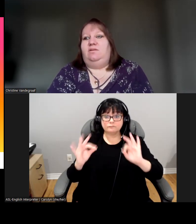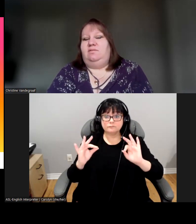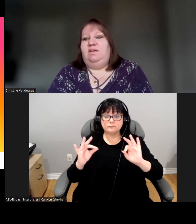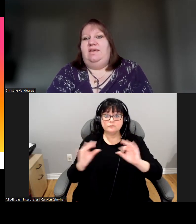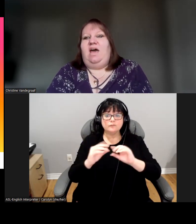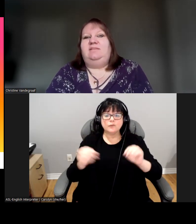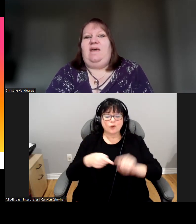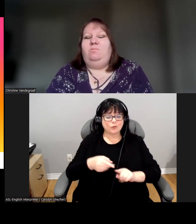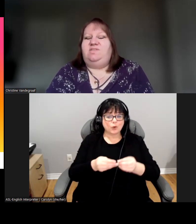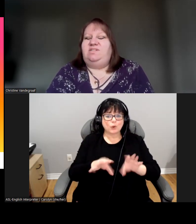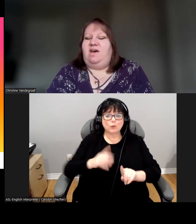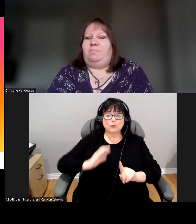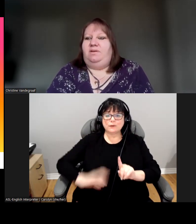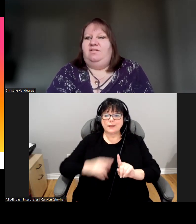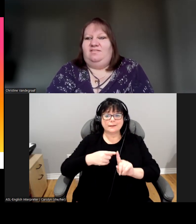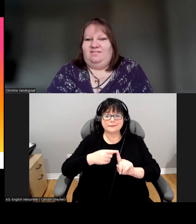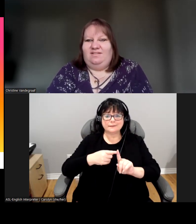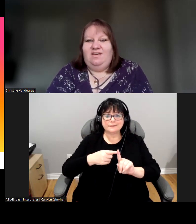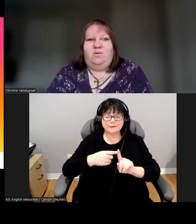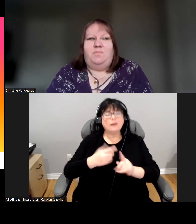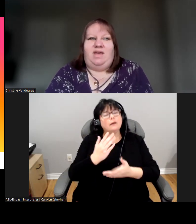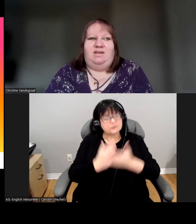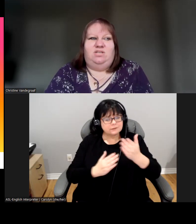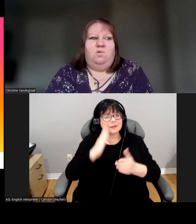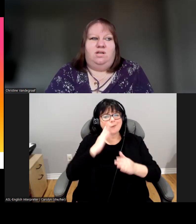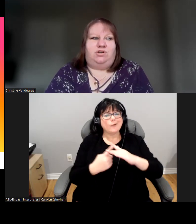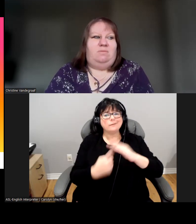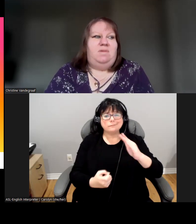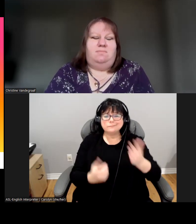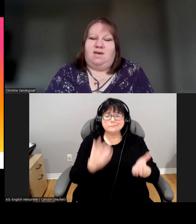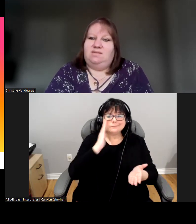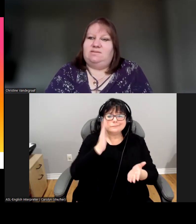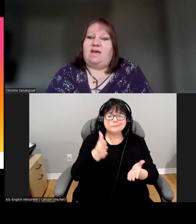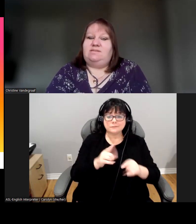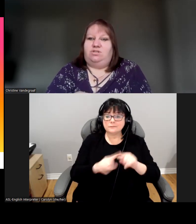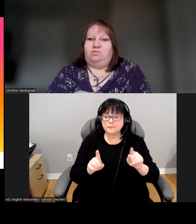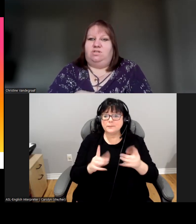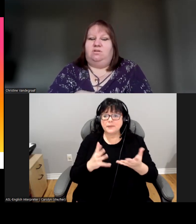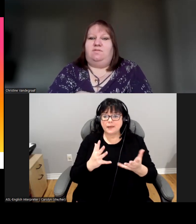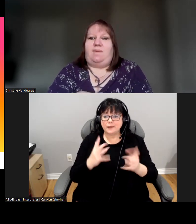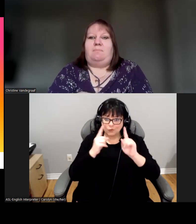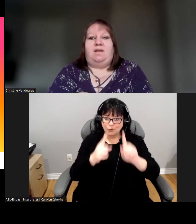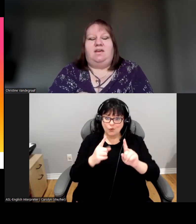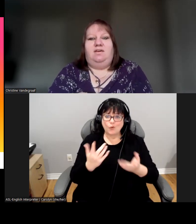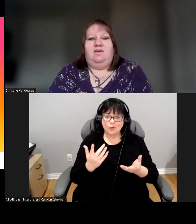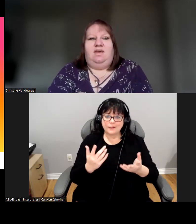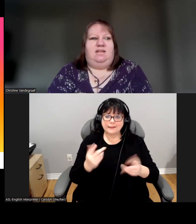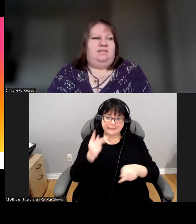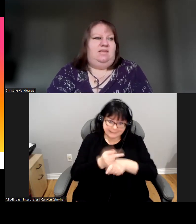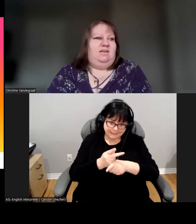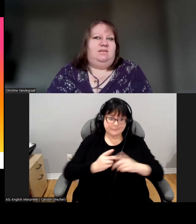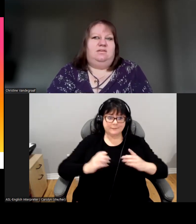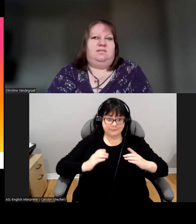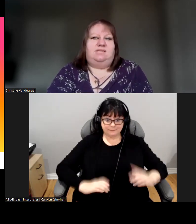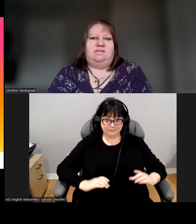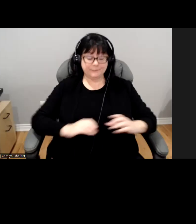leave the earth. That will still happen, but you want to try and minimize that situation from happening. And I